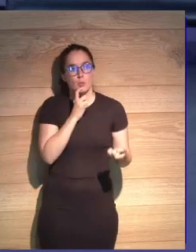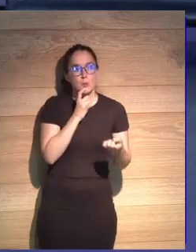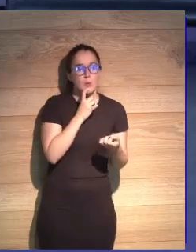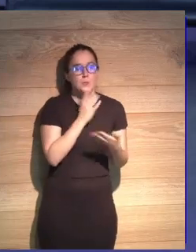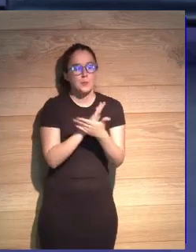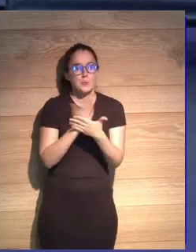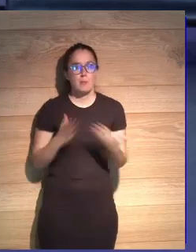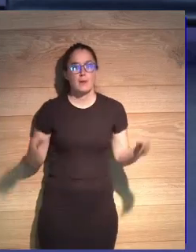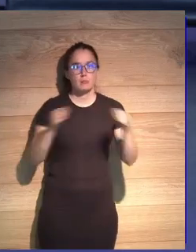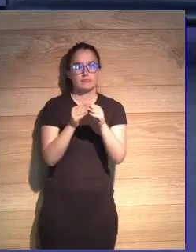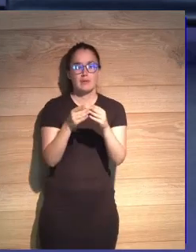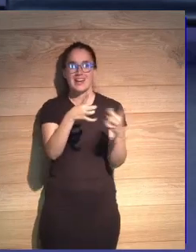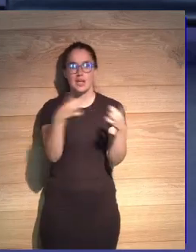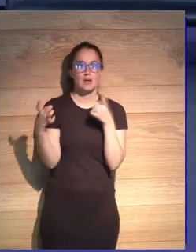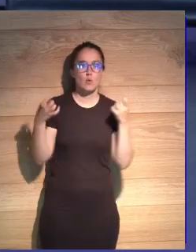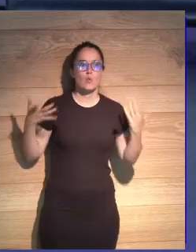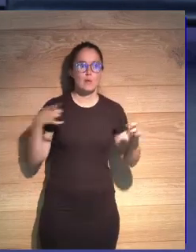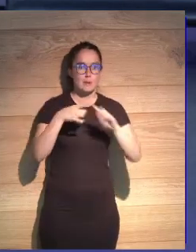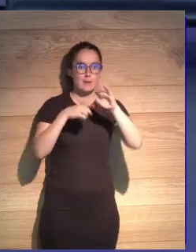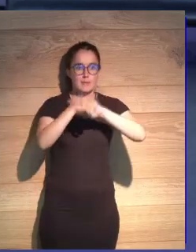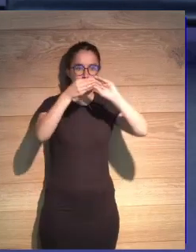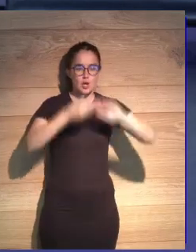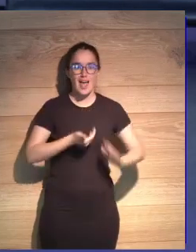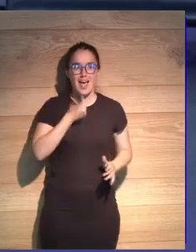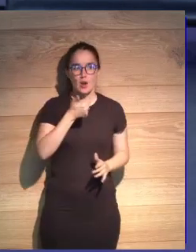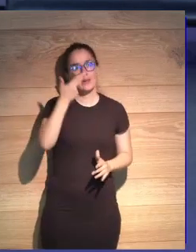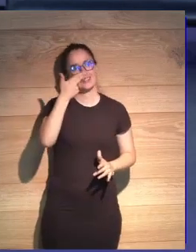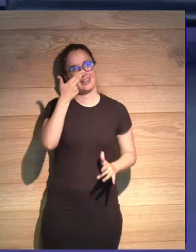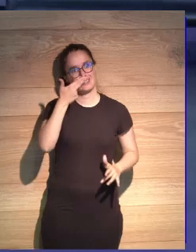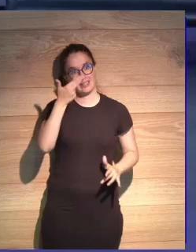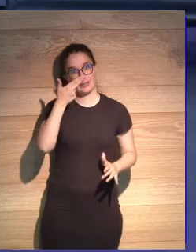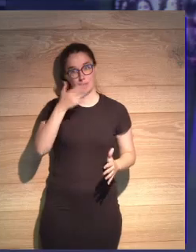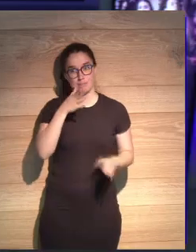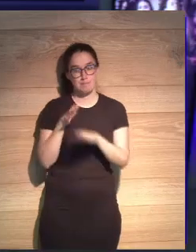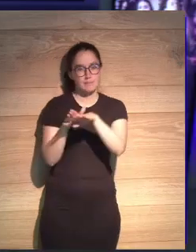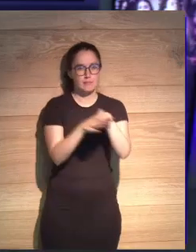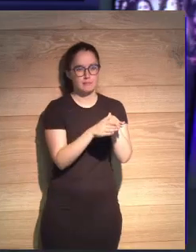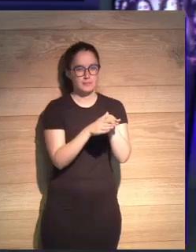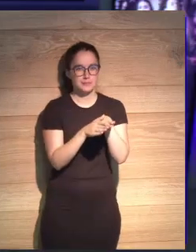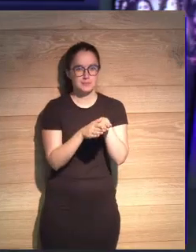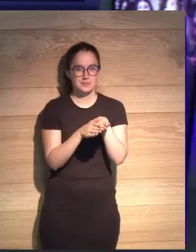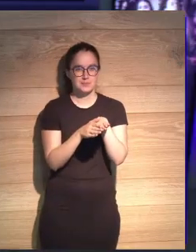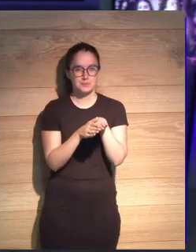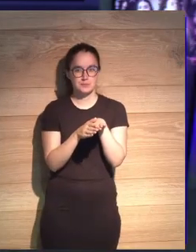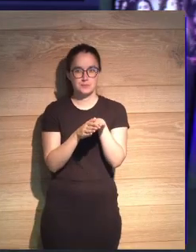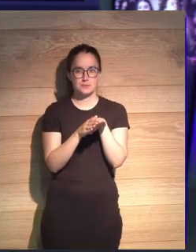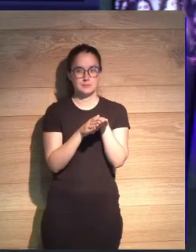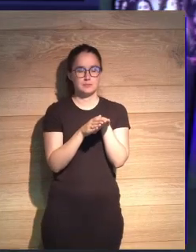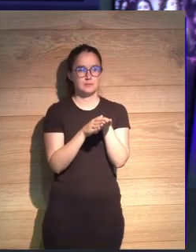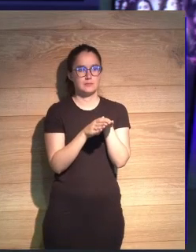to find some common spaces where they can develop something interesting.